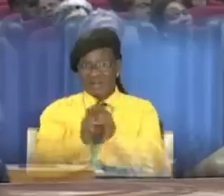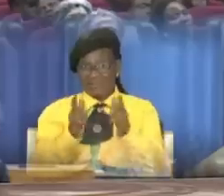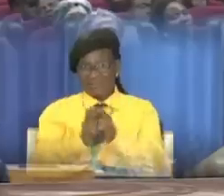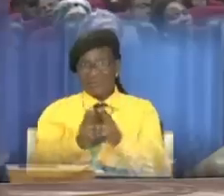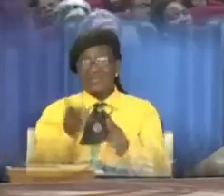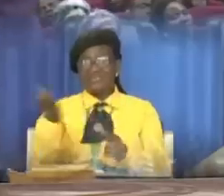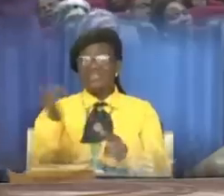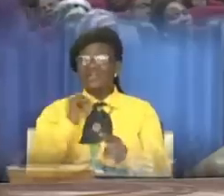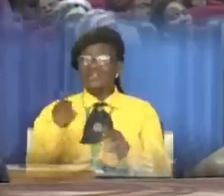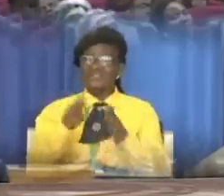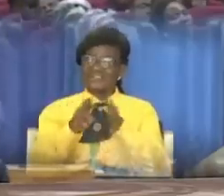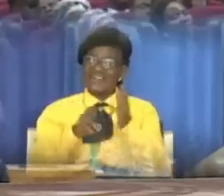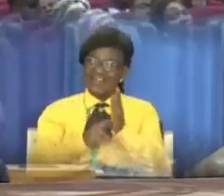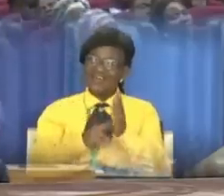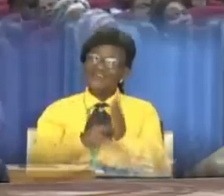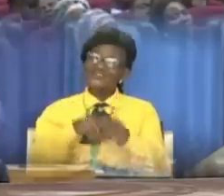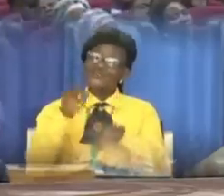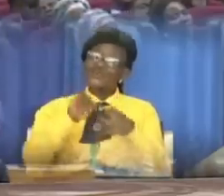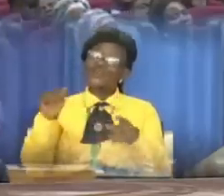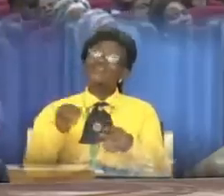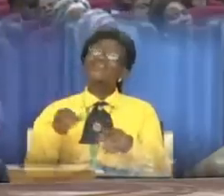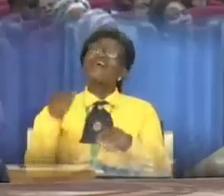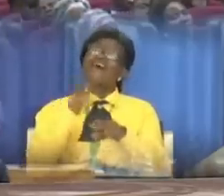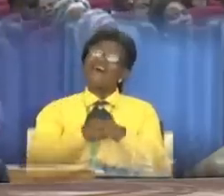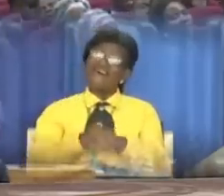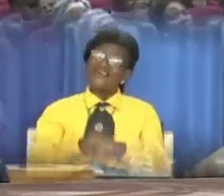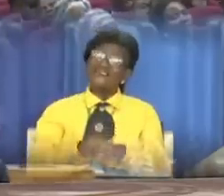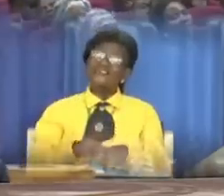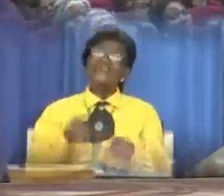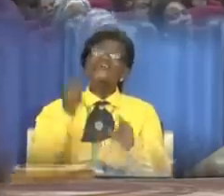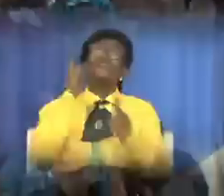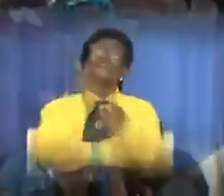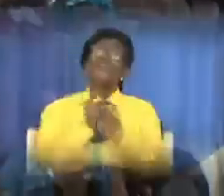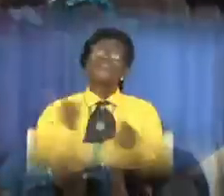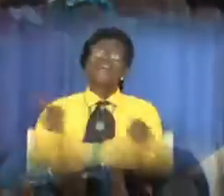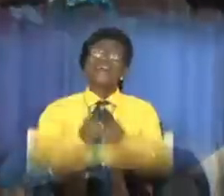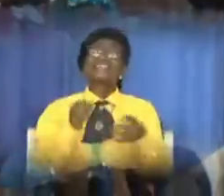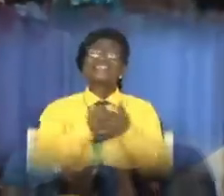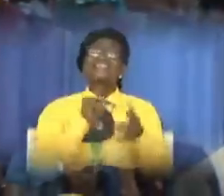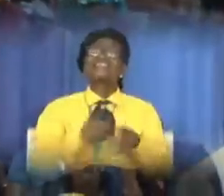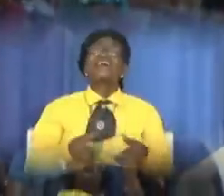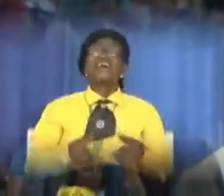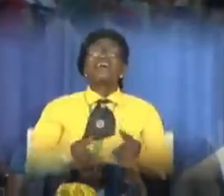heaven. Now, let somebody shout, let there be light.